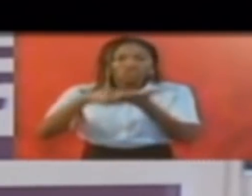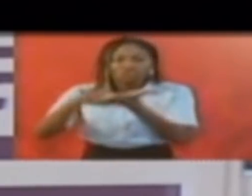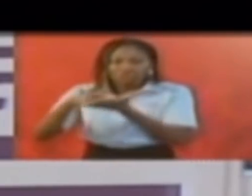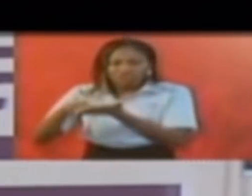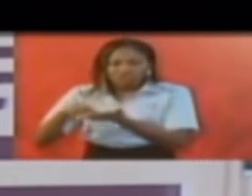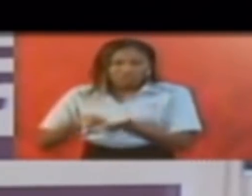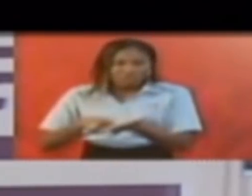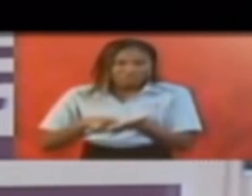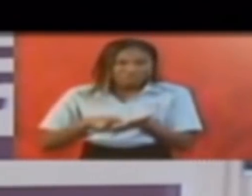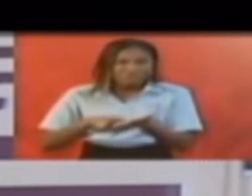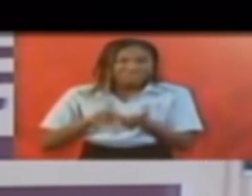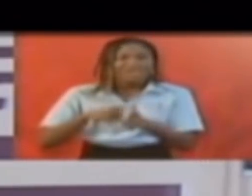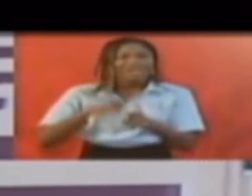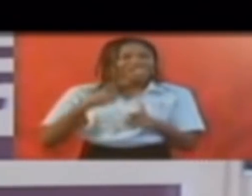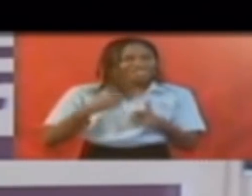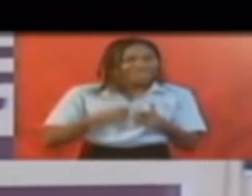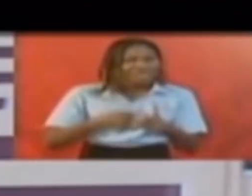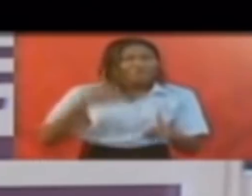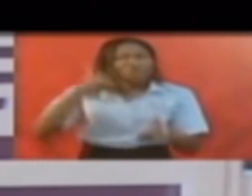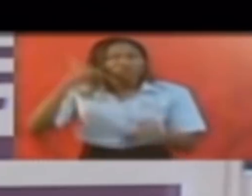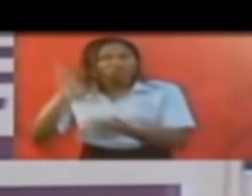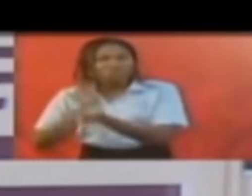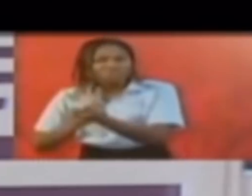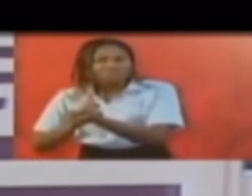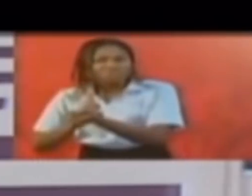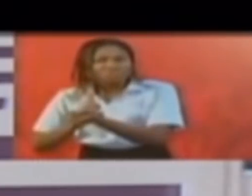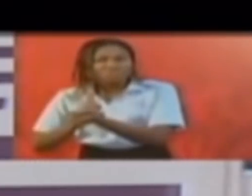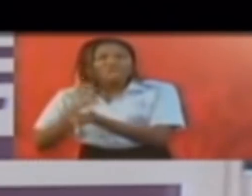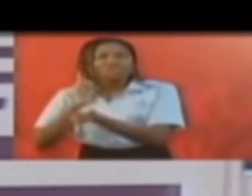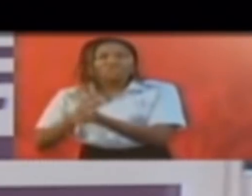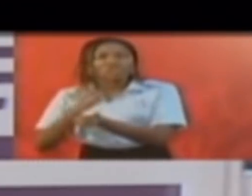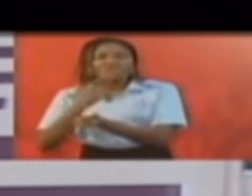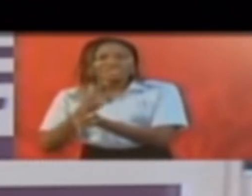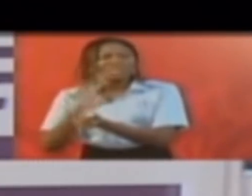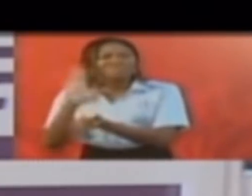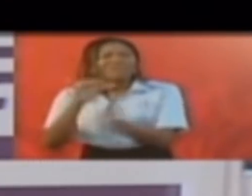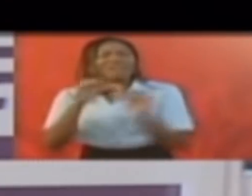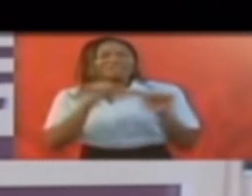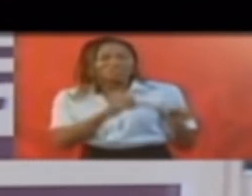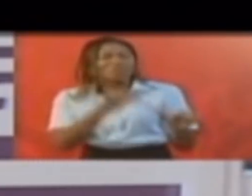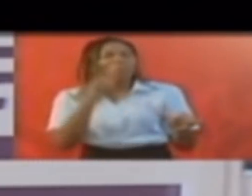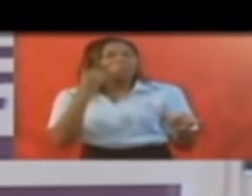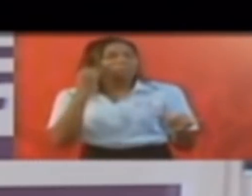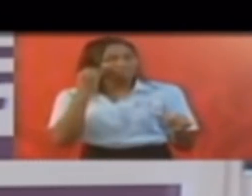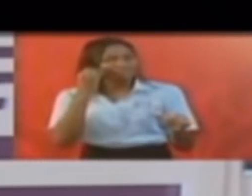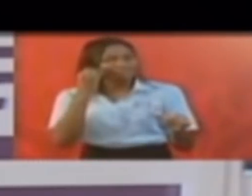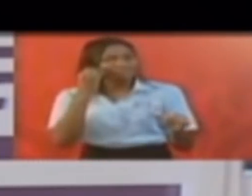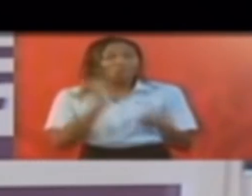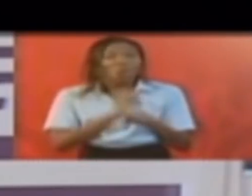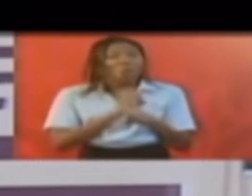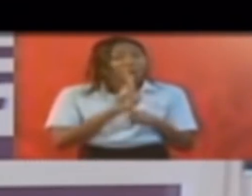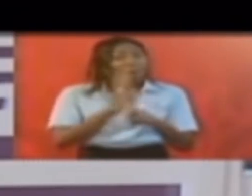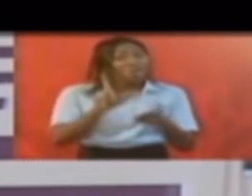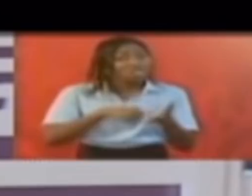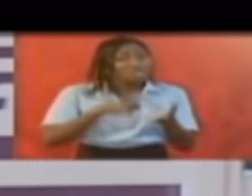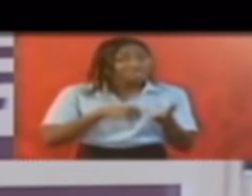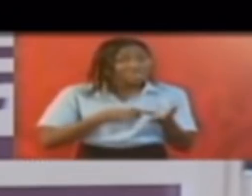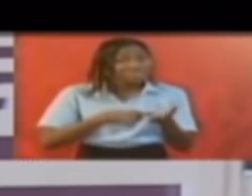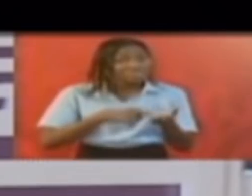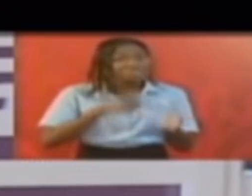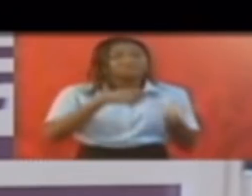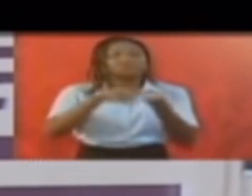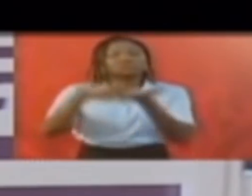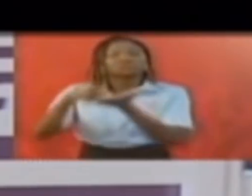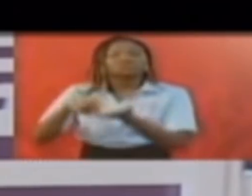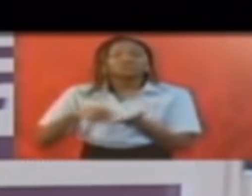communicate with us, we would say, okay, we can continue to observe at home. Sometimes when they visit and they make the assessment, after conversation